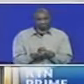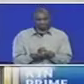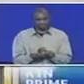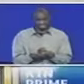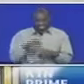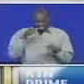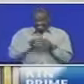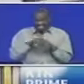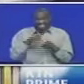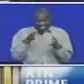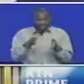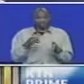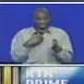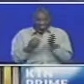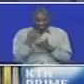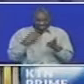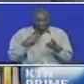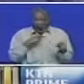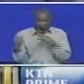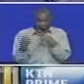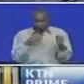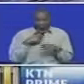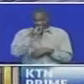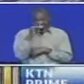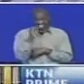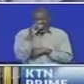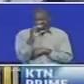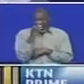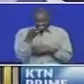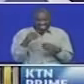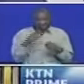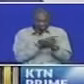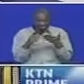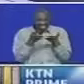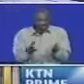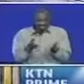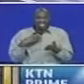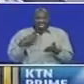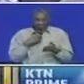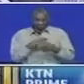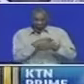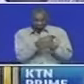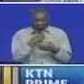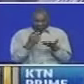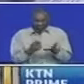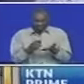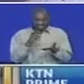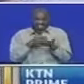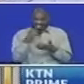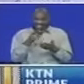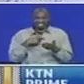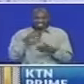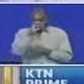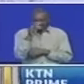In the latest episode of a feud that has bedeviled the judiciary for weeks now, Gladys Shollei has accused the Judicial Service Commission